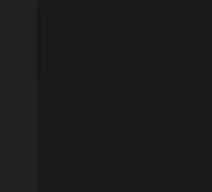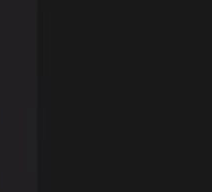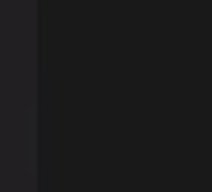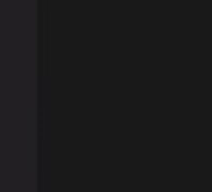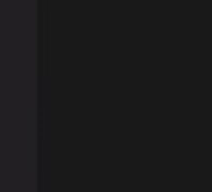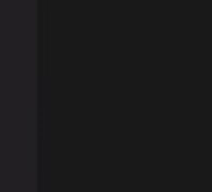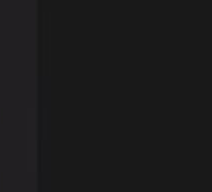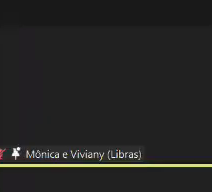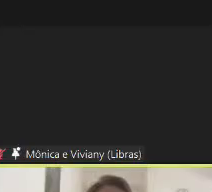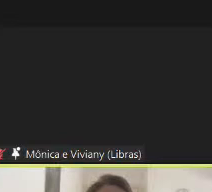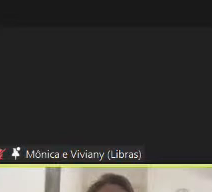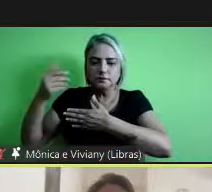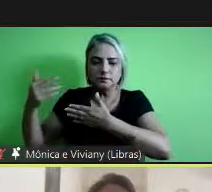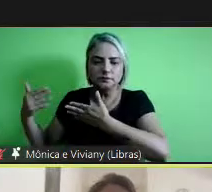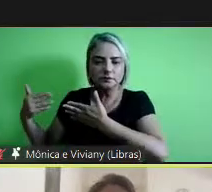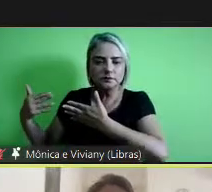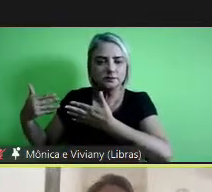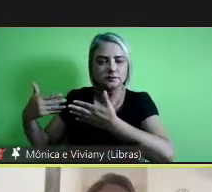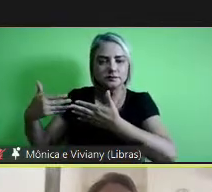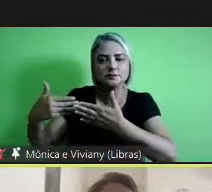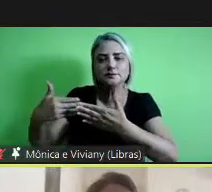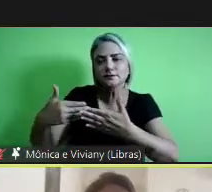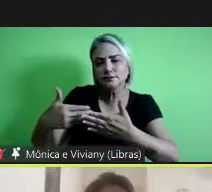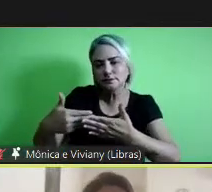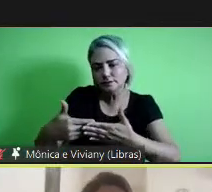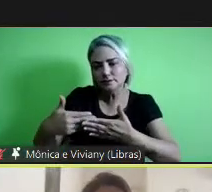there is a country, we have a country